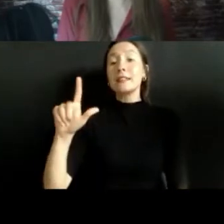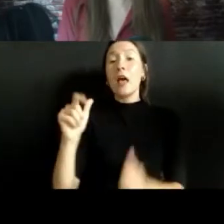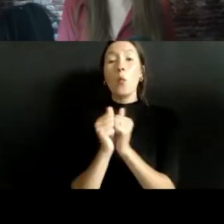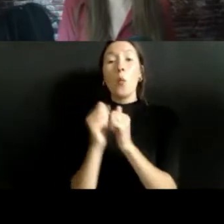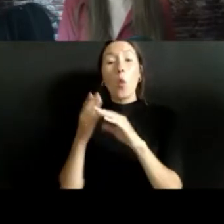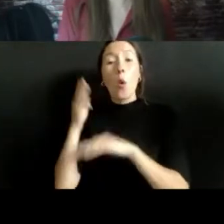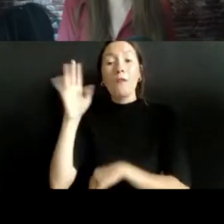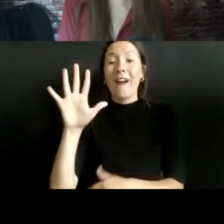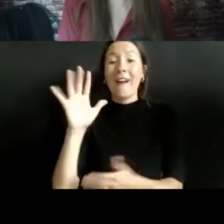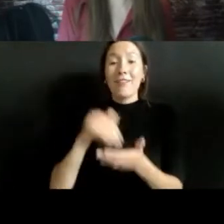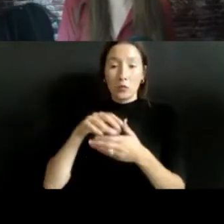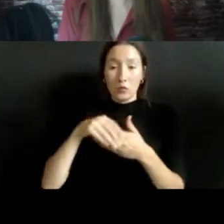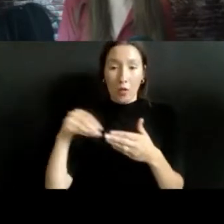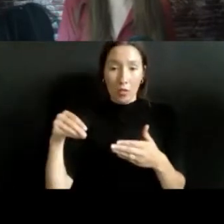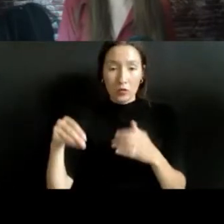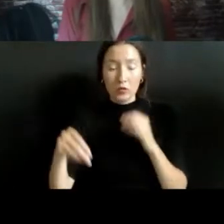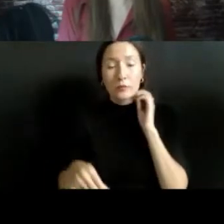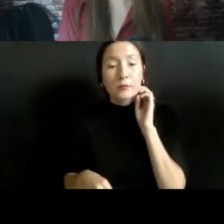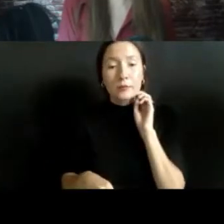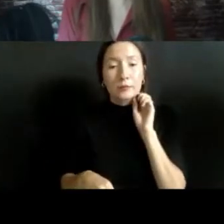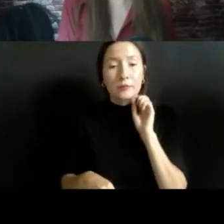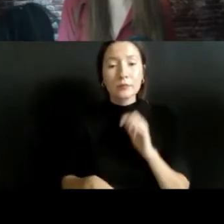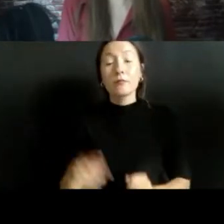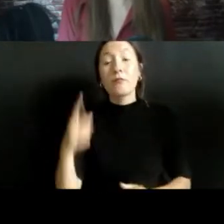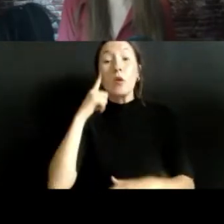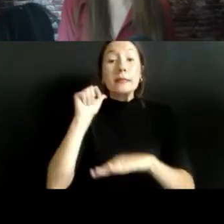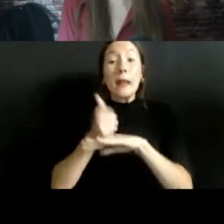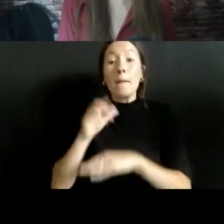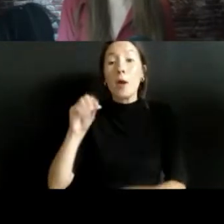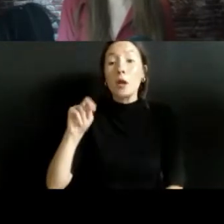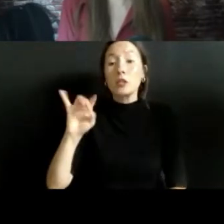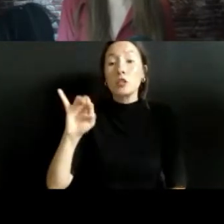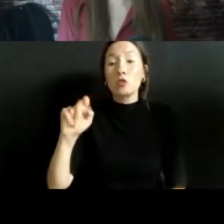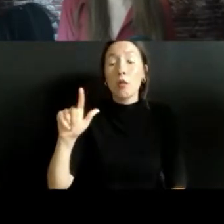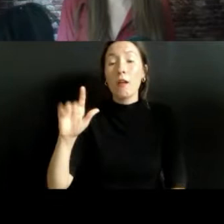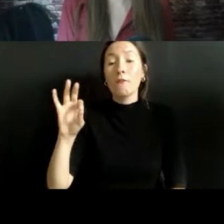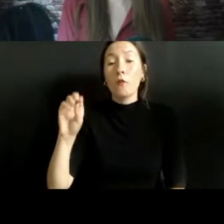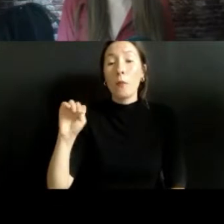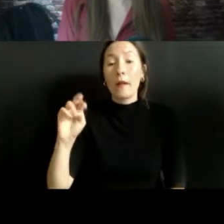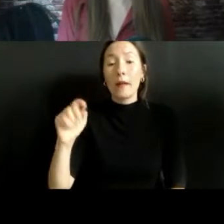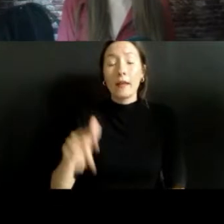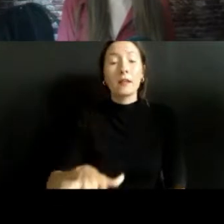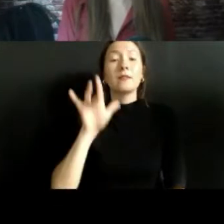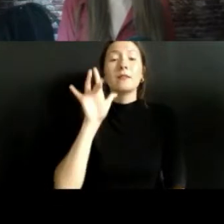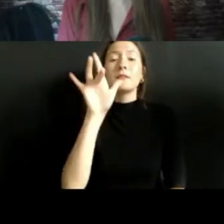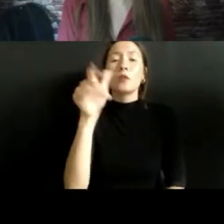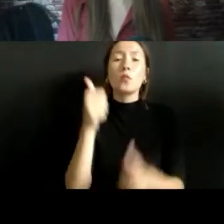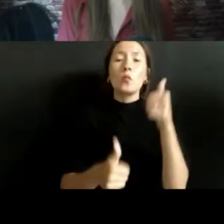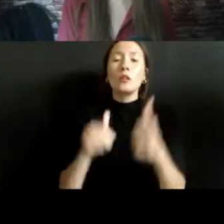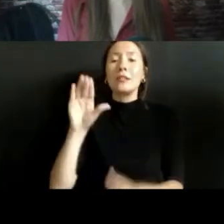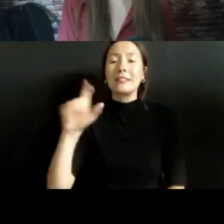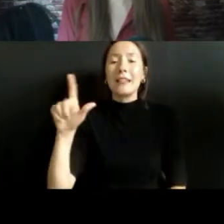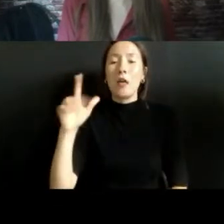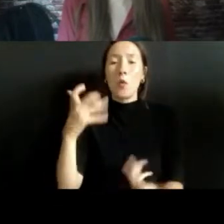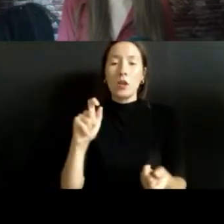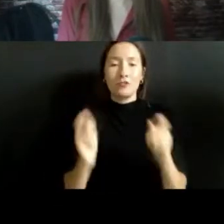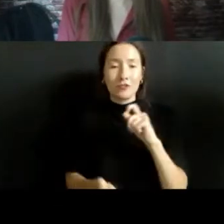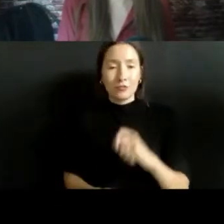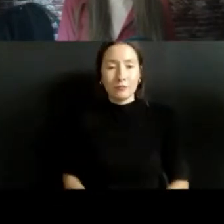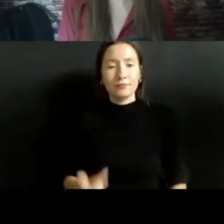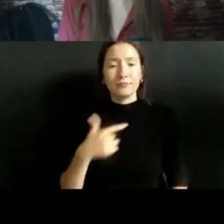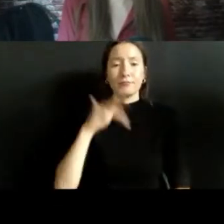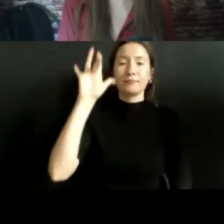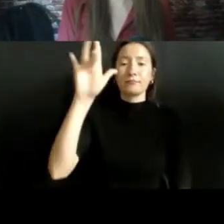inventory. To set up conditional formatting, start by selecting the cells you want to format. So I'll select the header for the